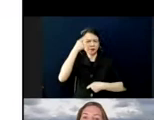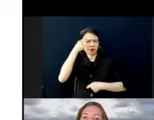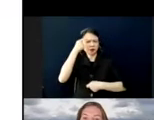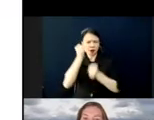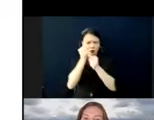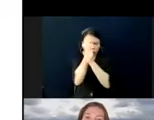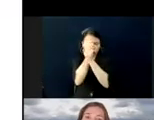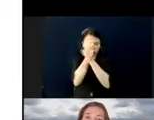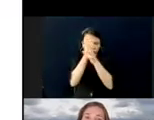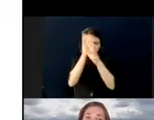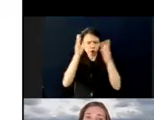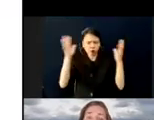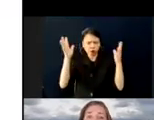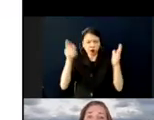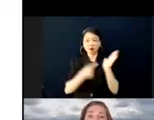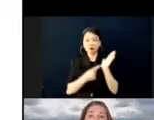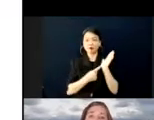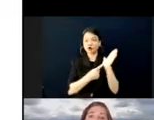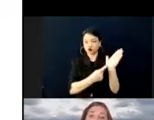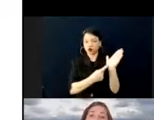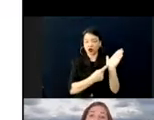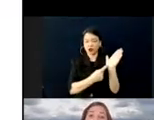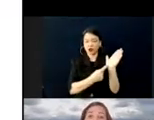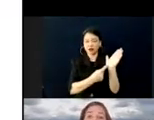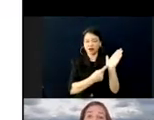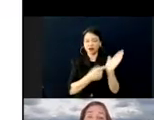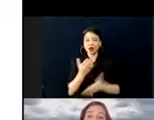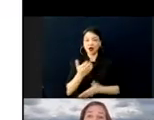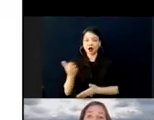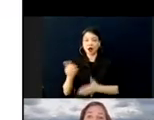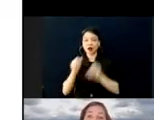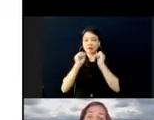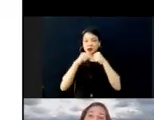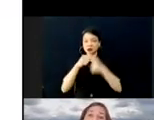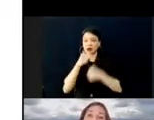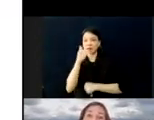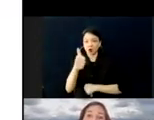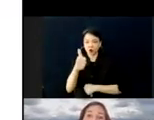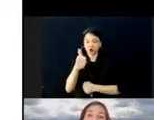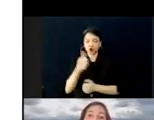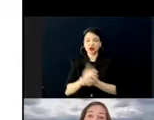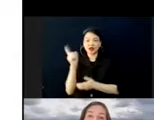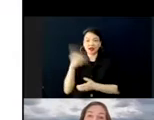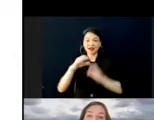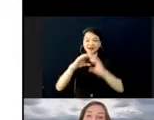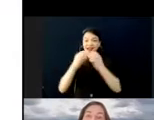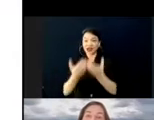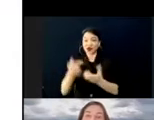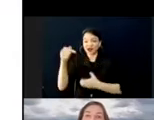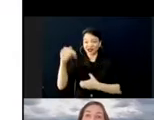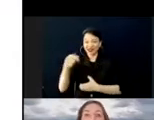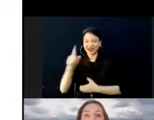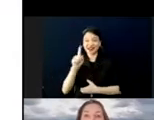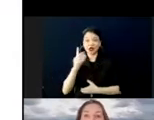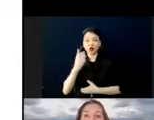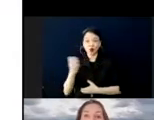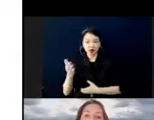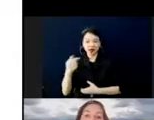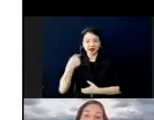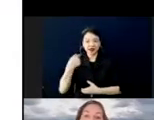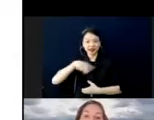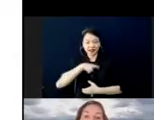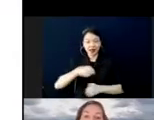in Indonesia. One of the reasons we're having this kickoff is to share some of those insights with you, but also to get your